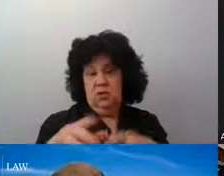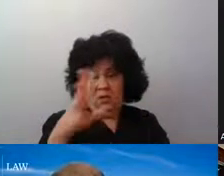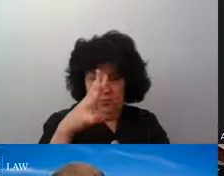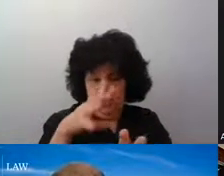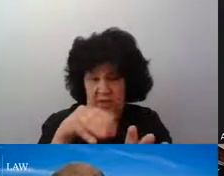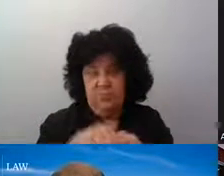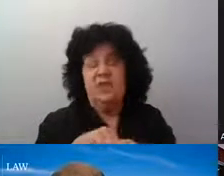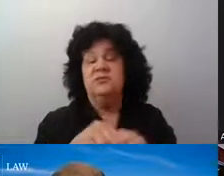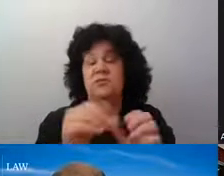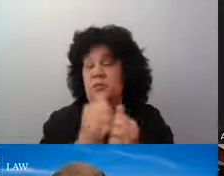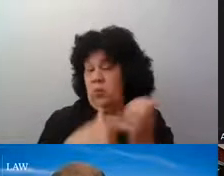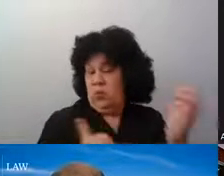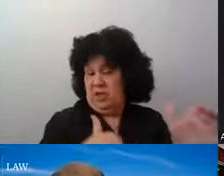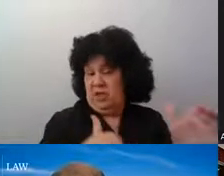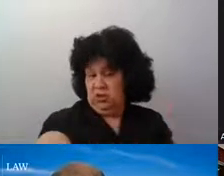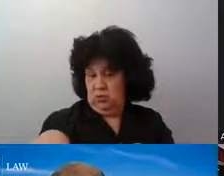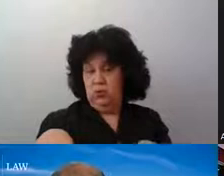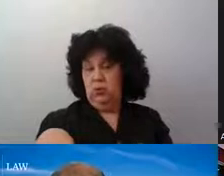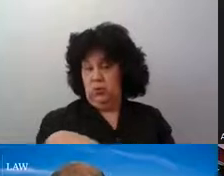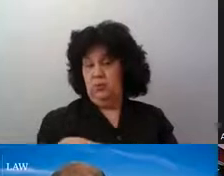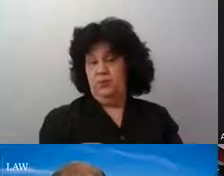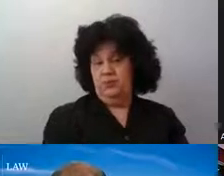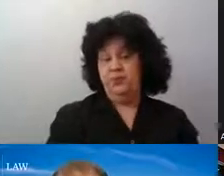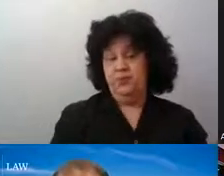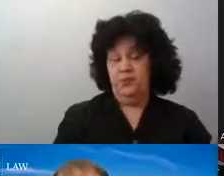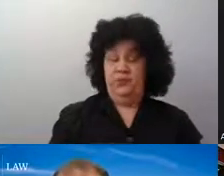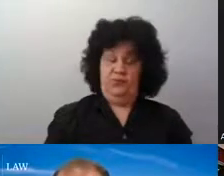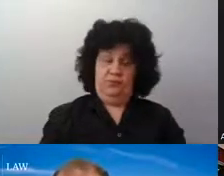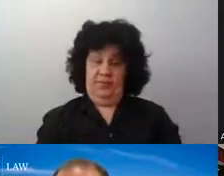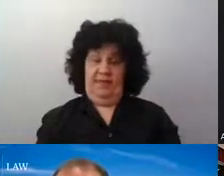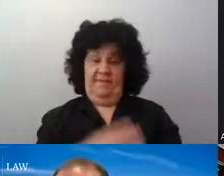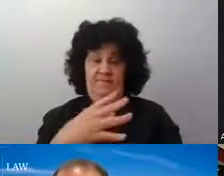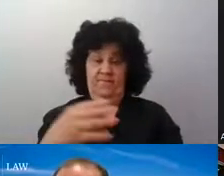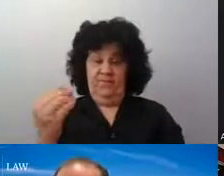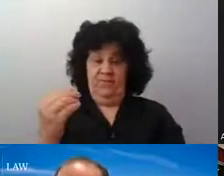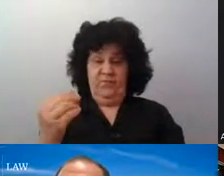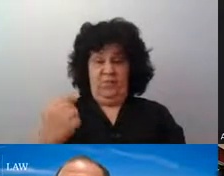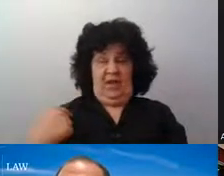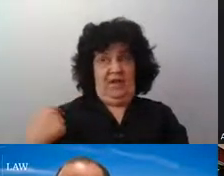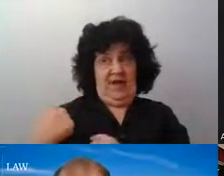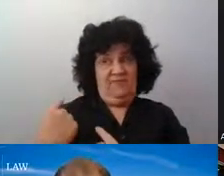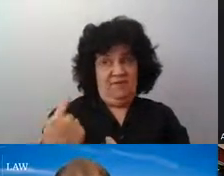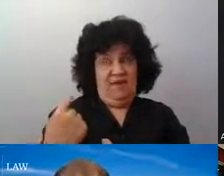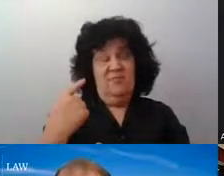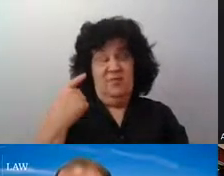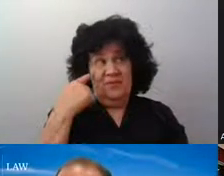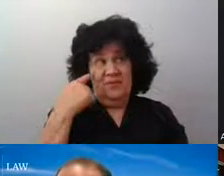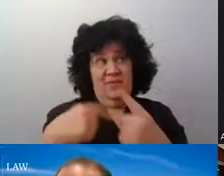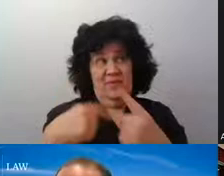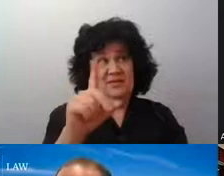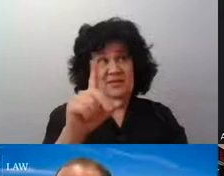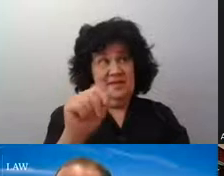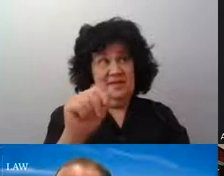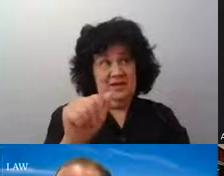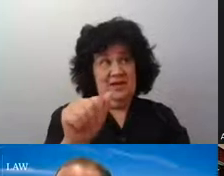mentioned it, I kind of not thinking in terms of data centers and service and software as a service as